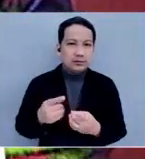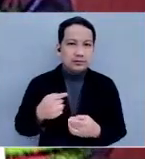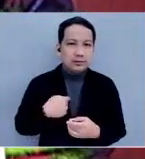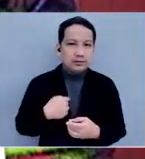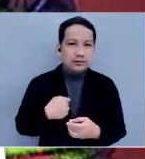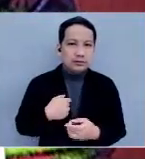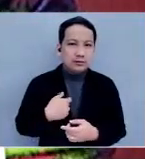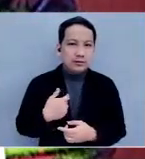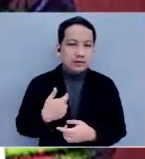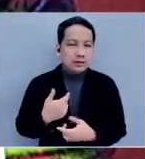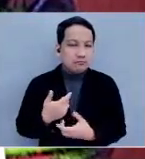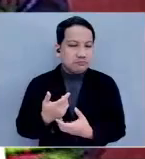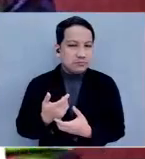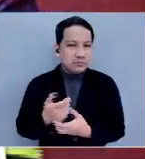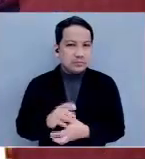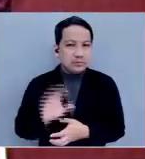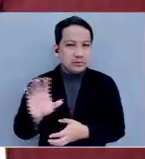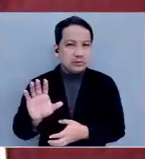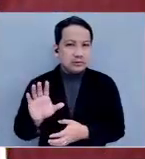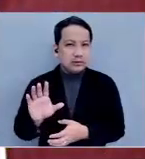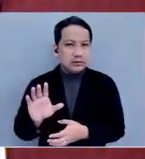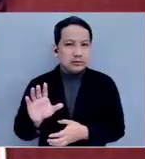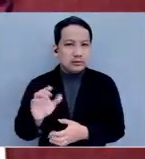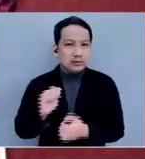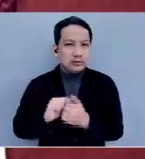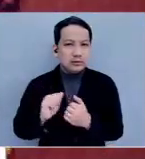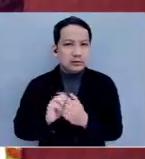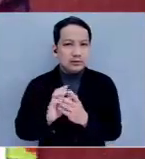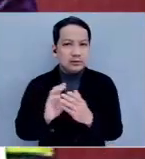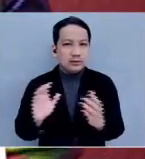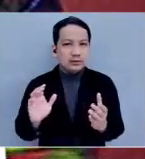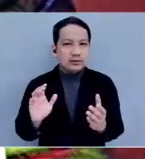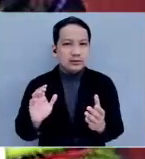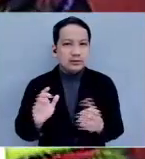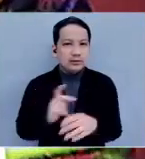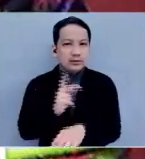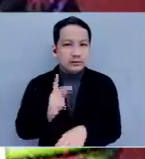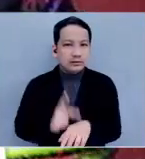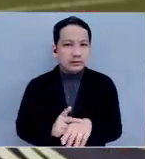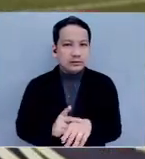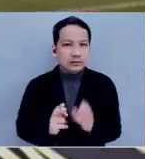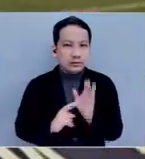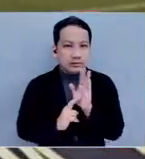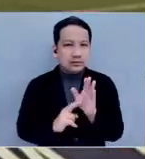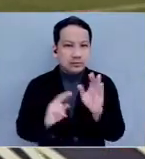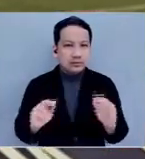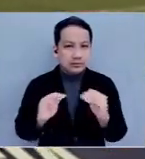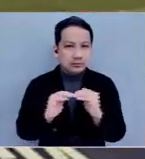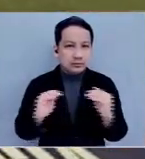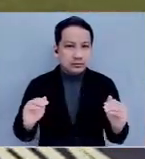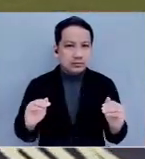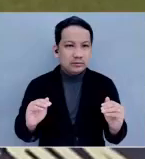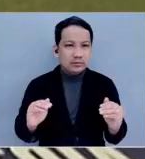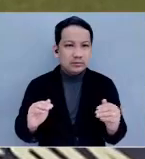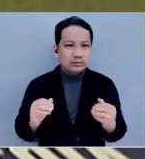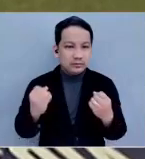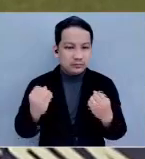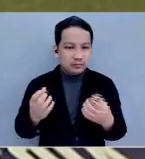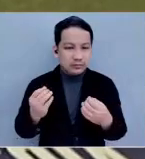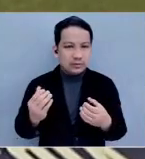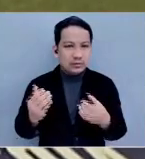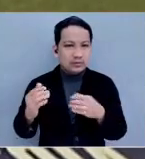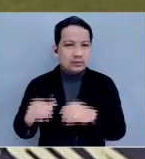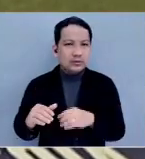dressing room. It means so much to represent the Philippines, to represent at this level. We had a lot of chances. We should